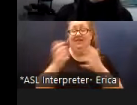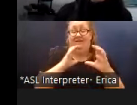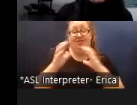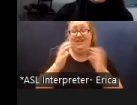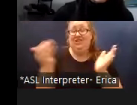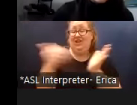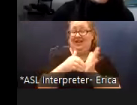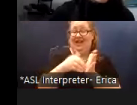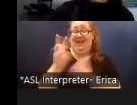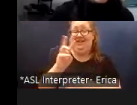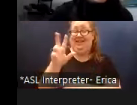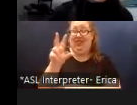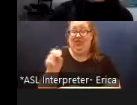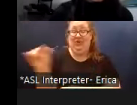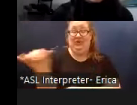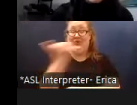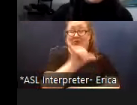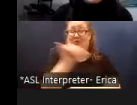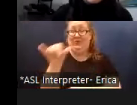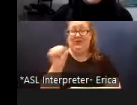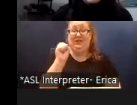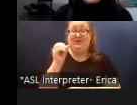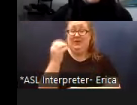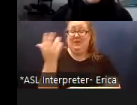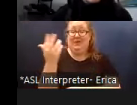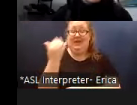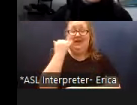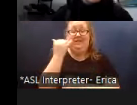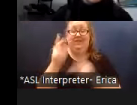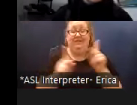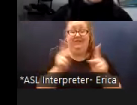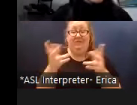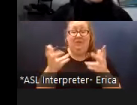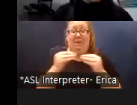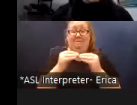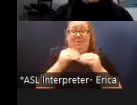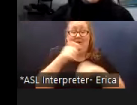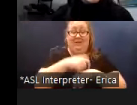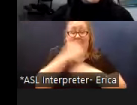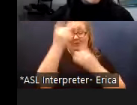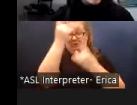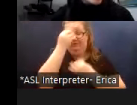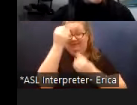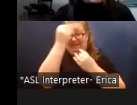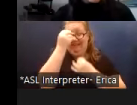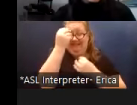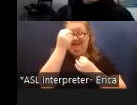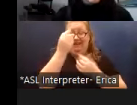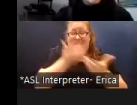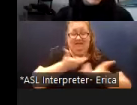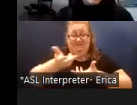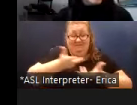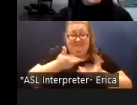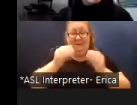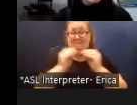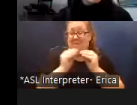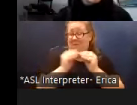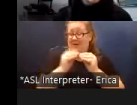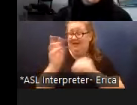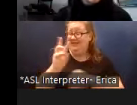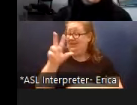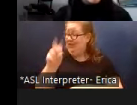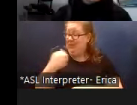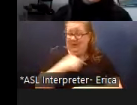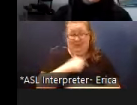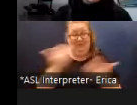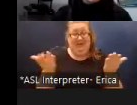at 6:30 too. So if folks kind of want more time to think and share even more at 6:30, we'll be